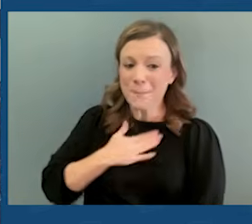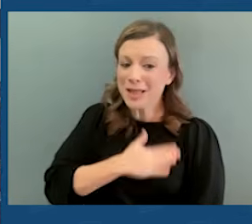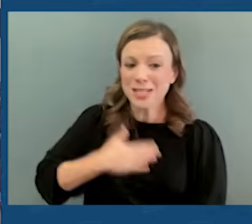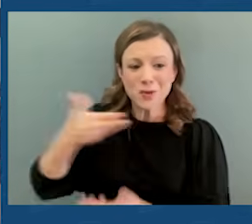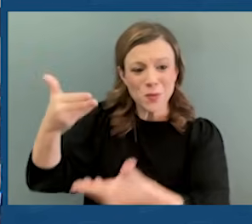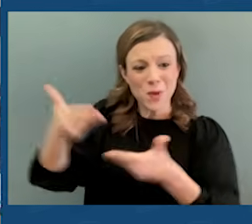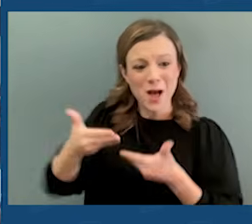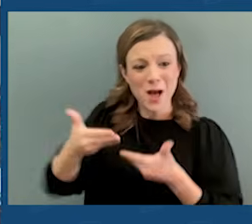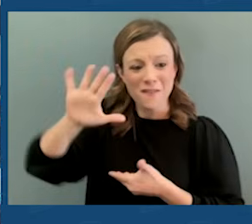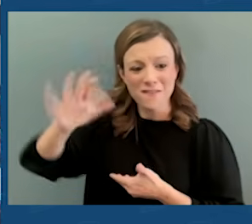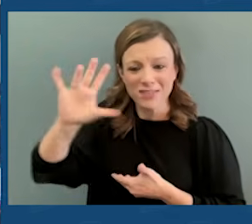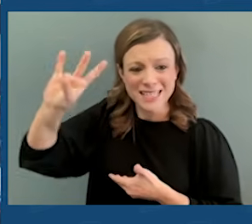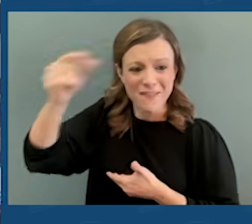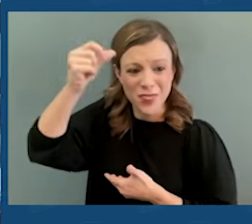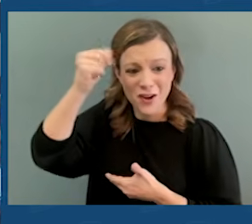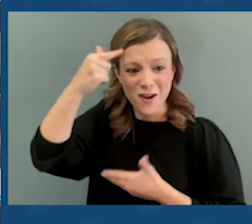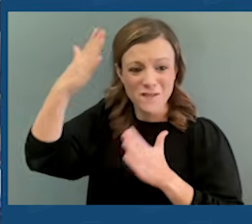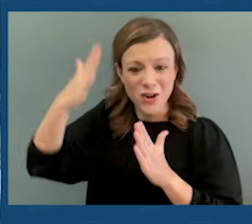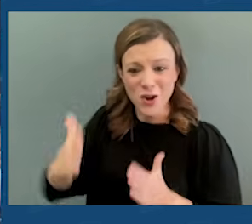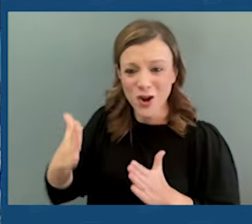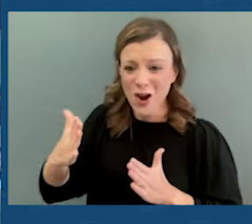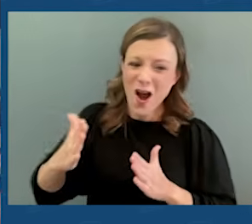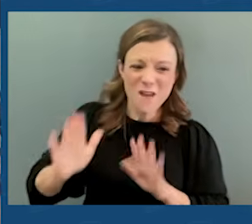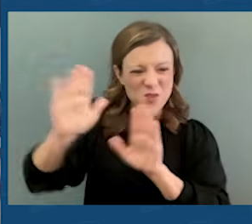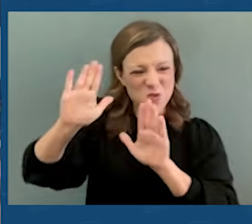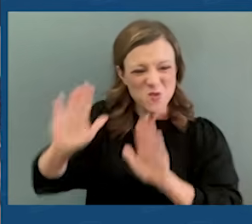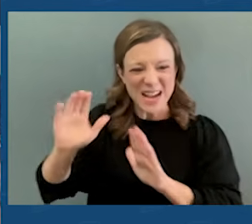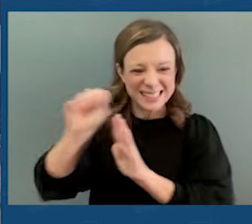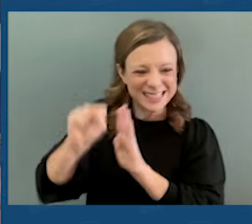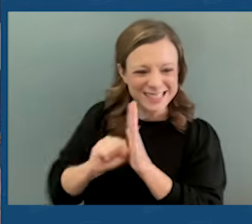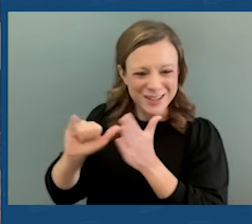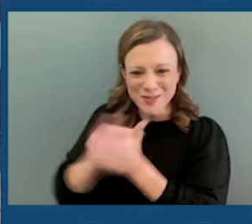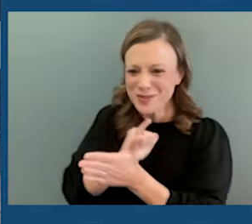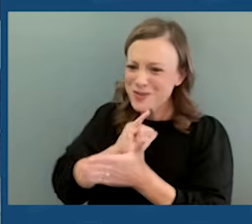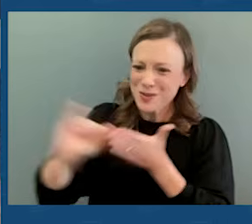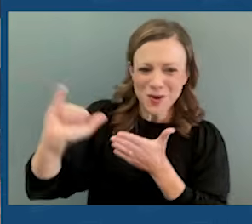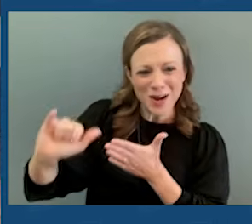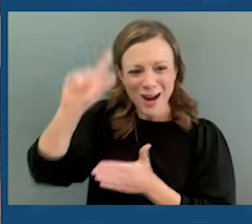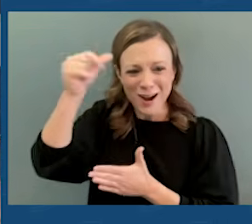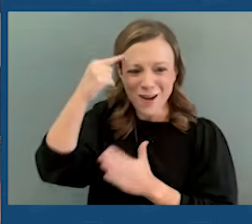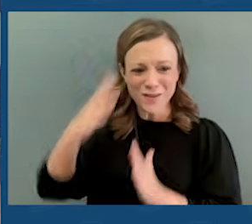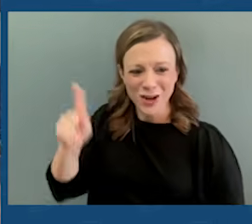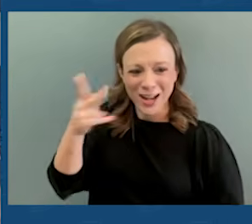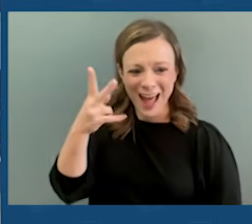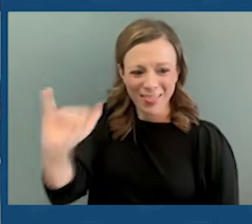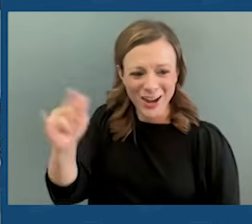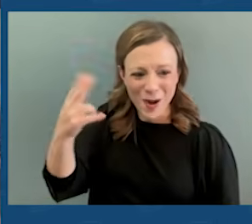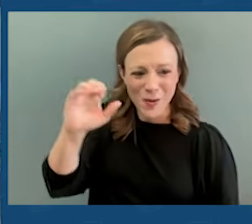the 57th governor of the great state of New York, Governor Kathy Hochul.